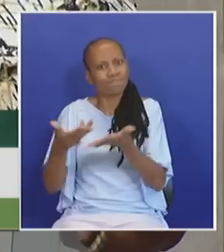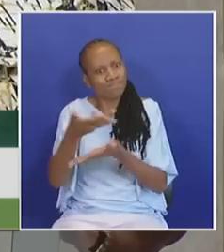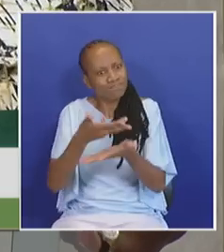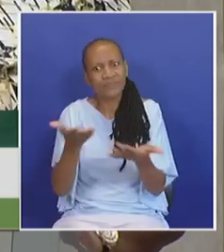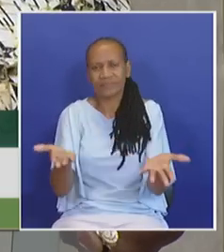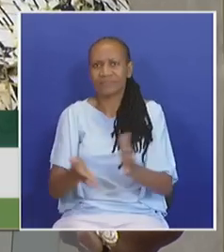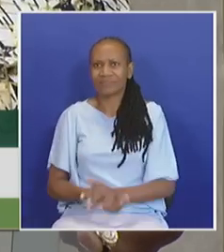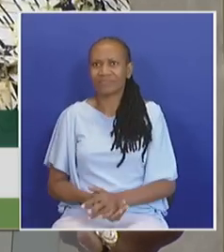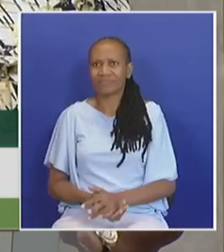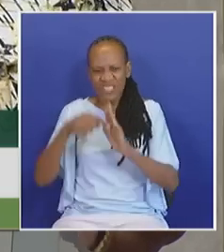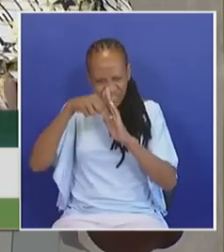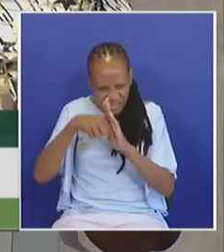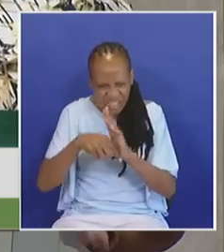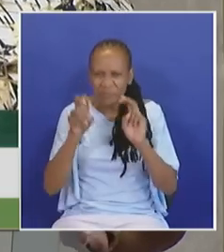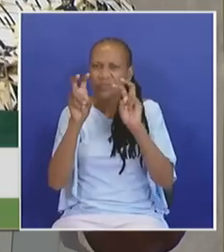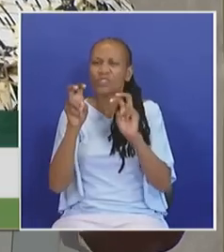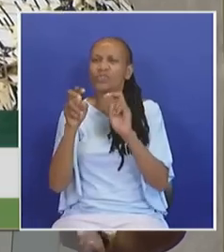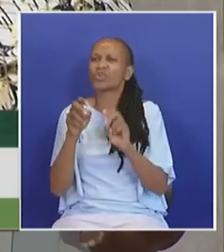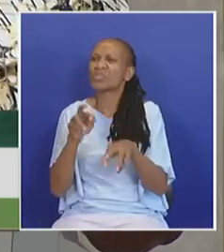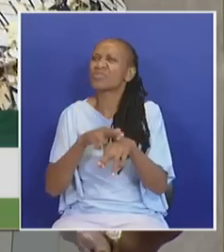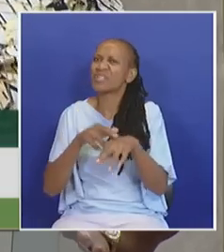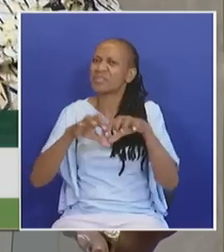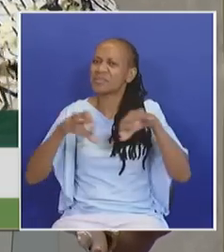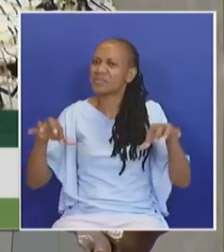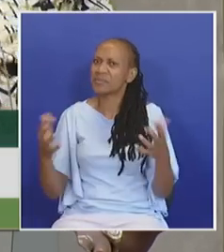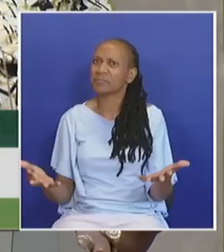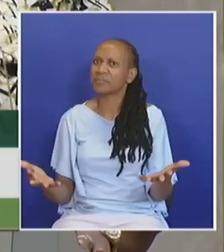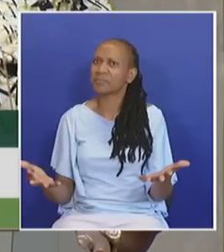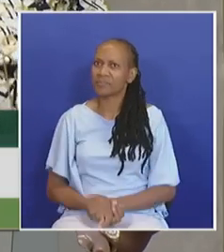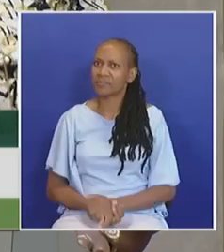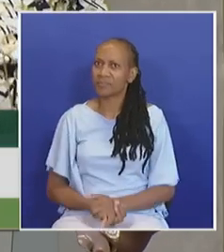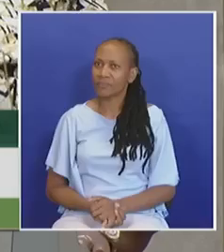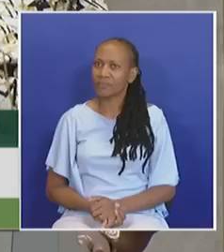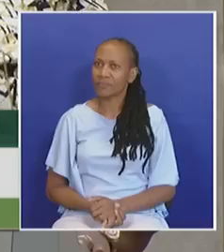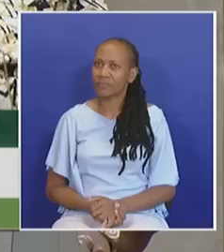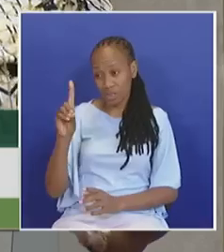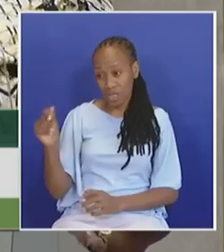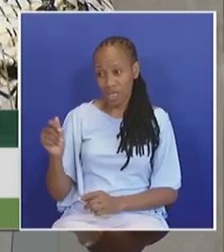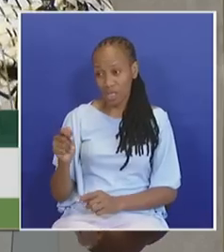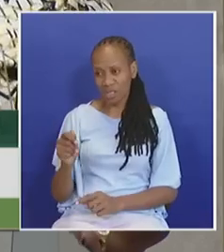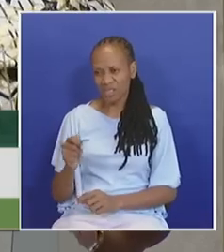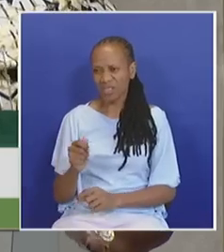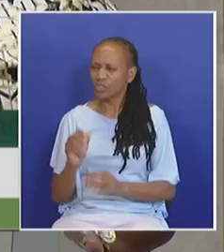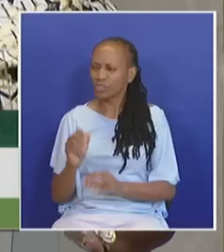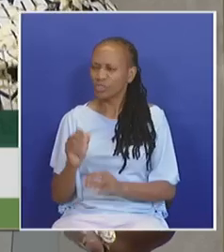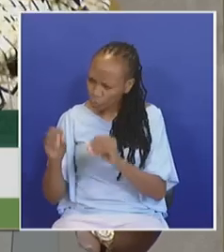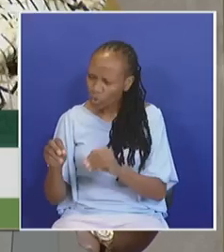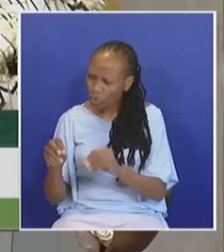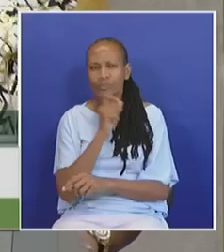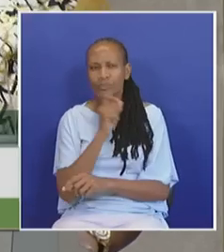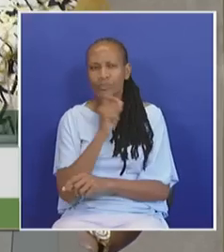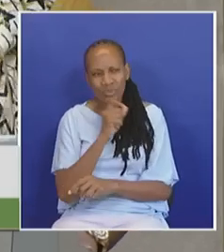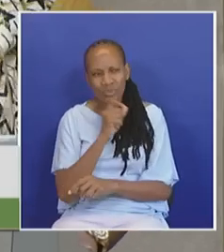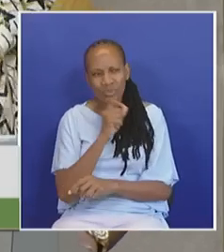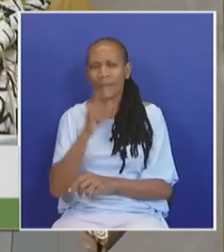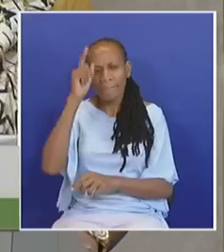of racism? You will never stop using black people. Don't allow yourself, young people, to